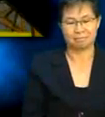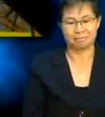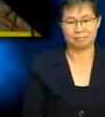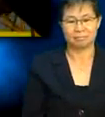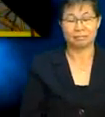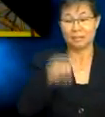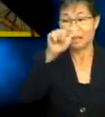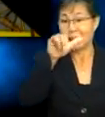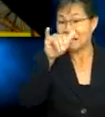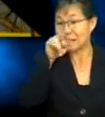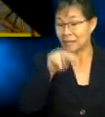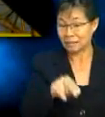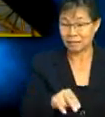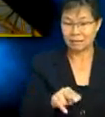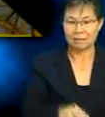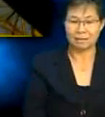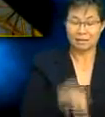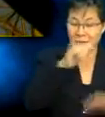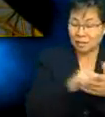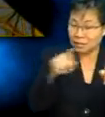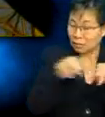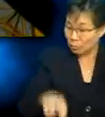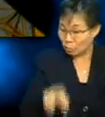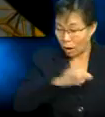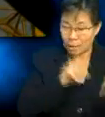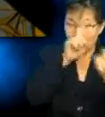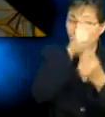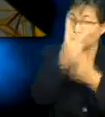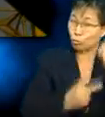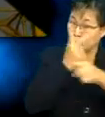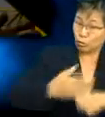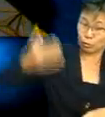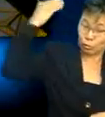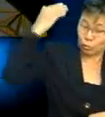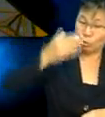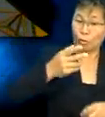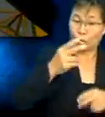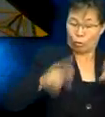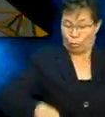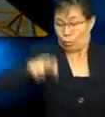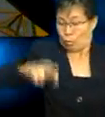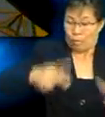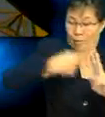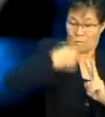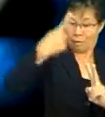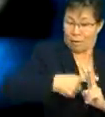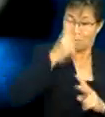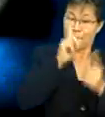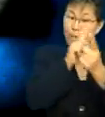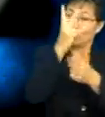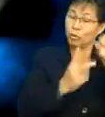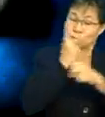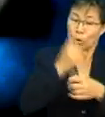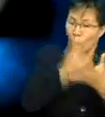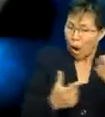Oh? Is that the same RoboGuard that I met 2 years ago? What is he doing up there?